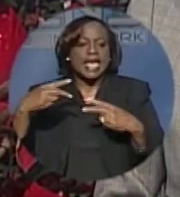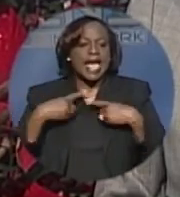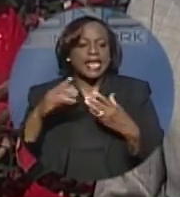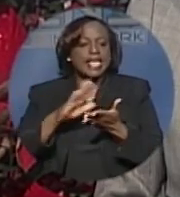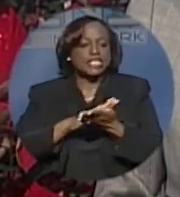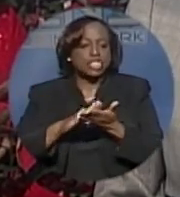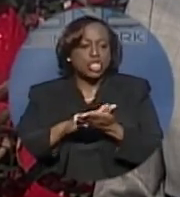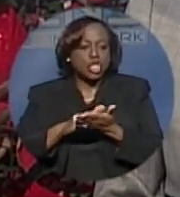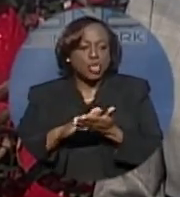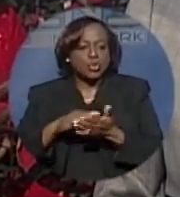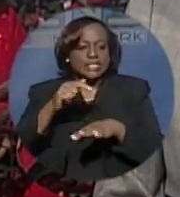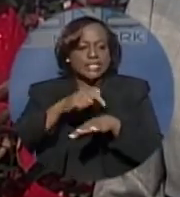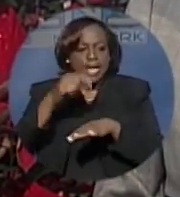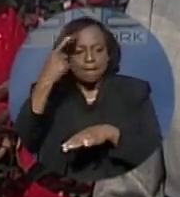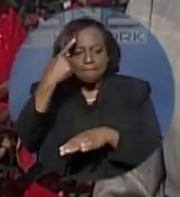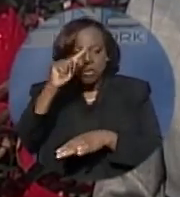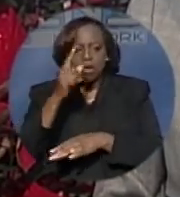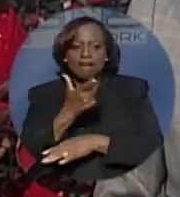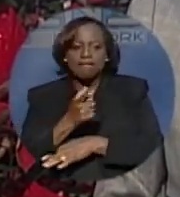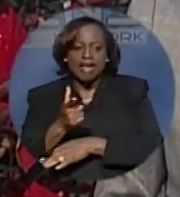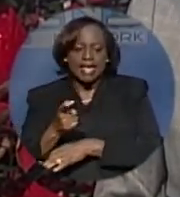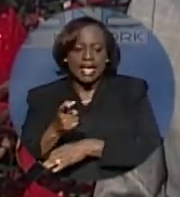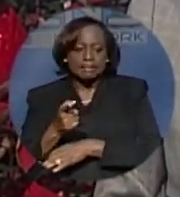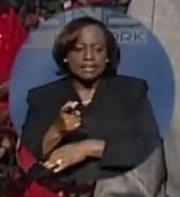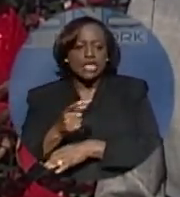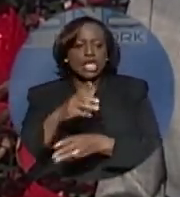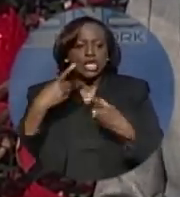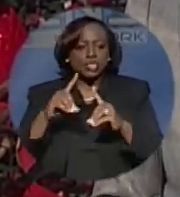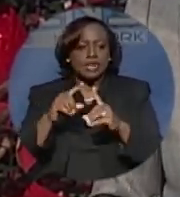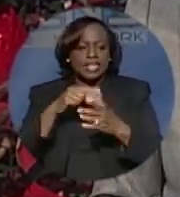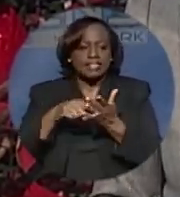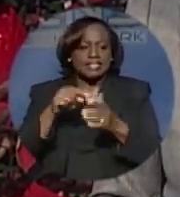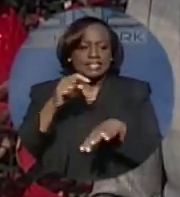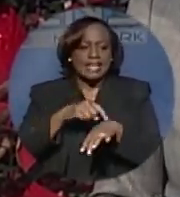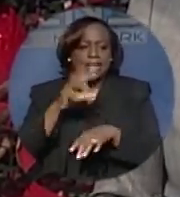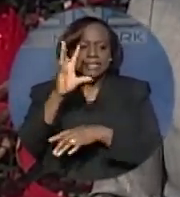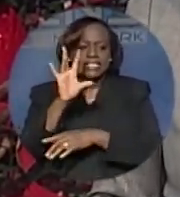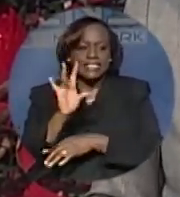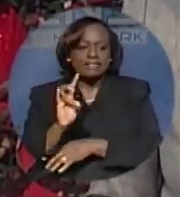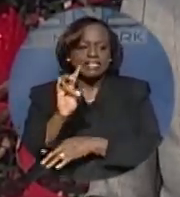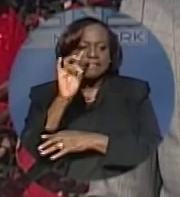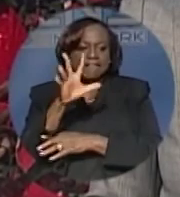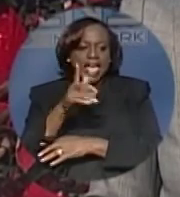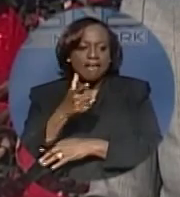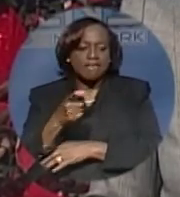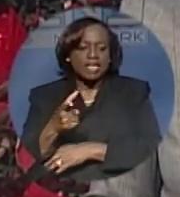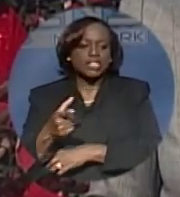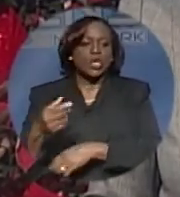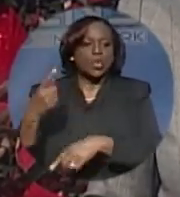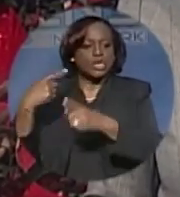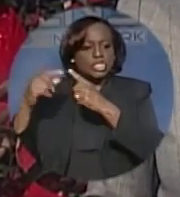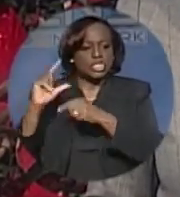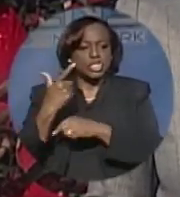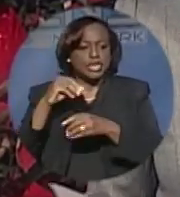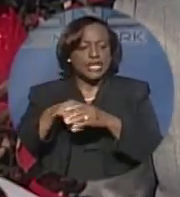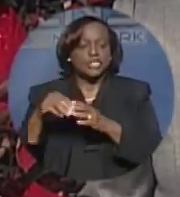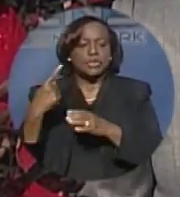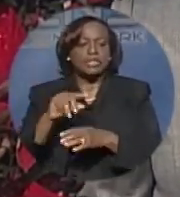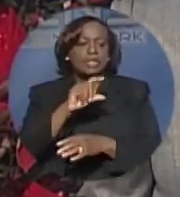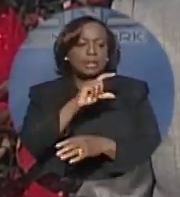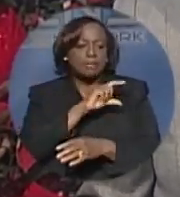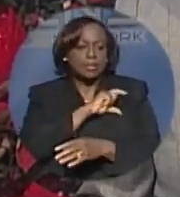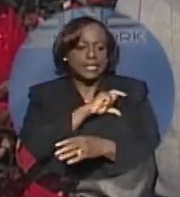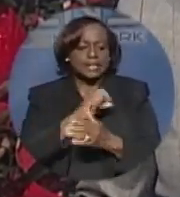for firearms. During that exercise, 75 weapons were turned into police, along with 4,000 rounds of